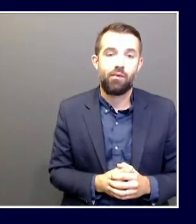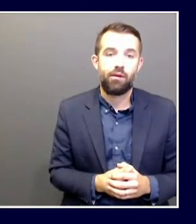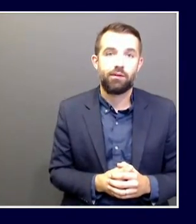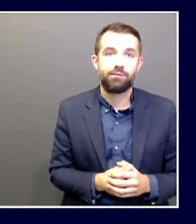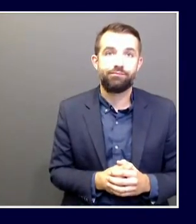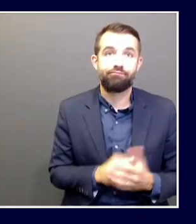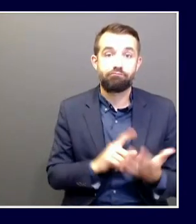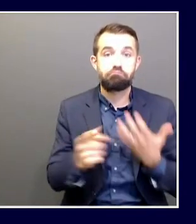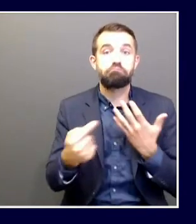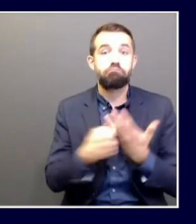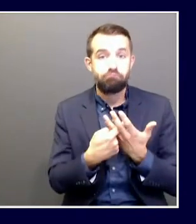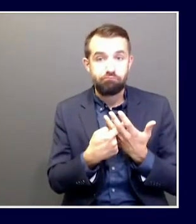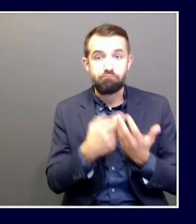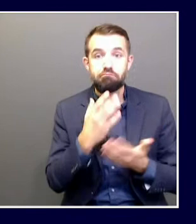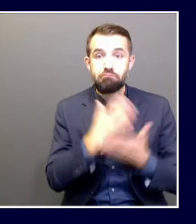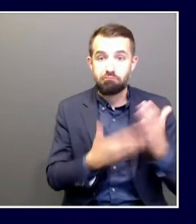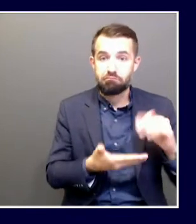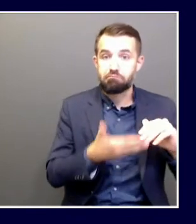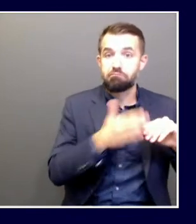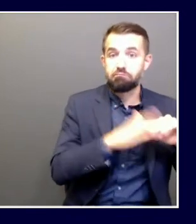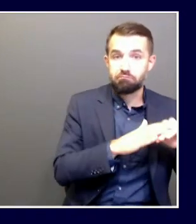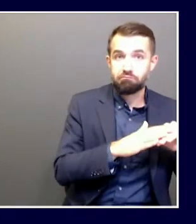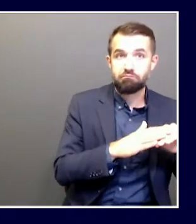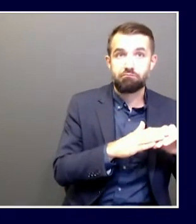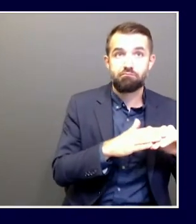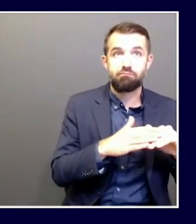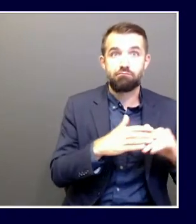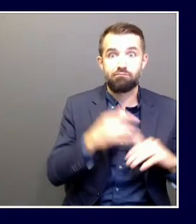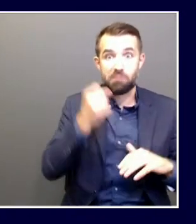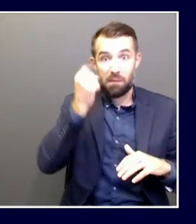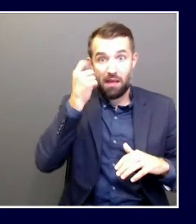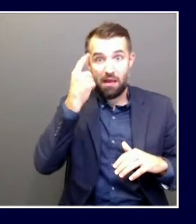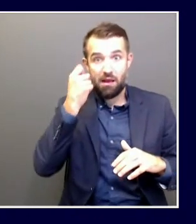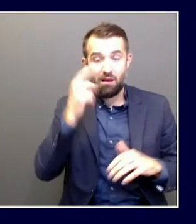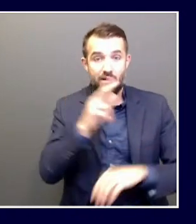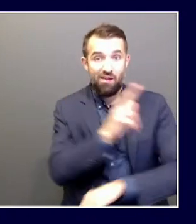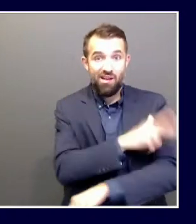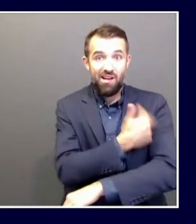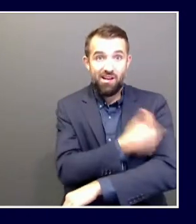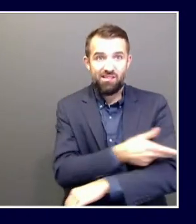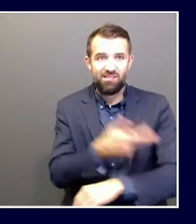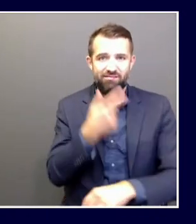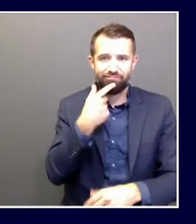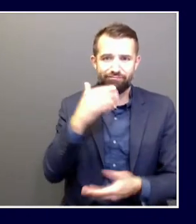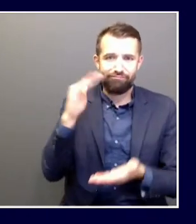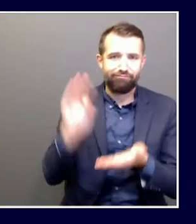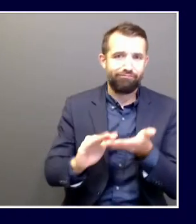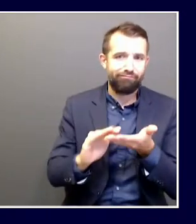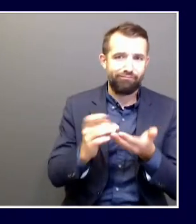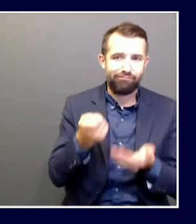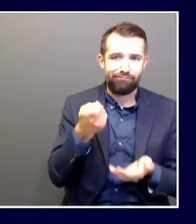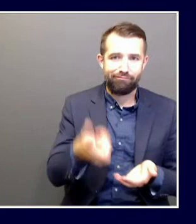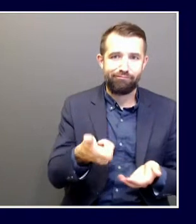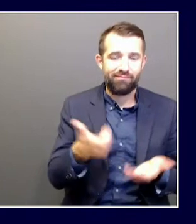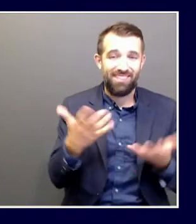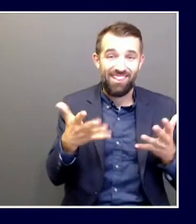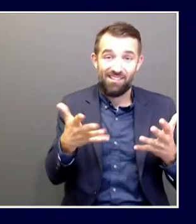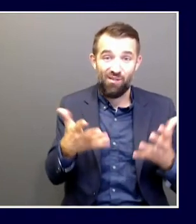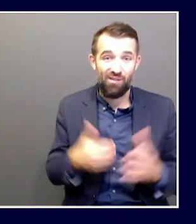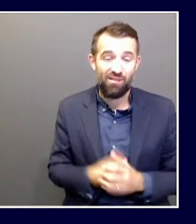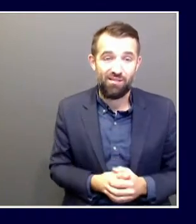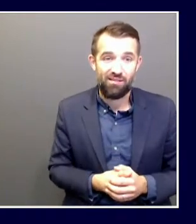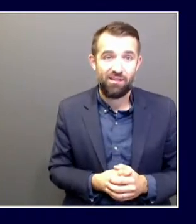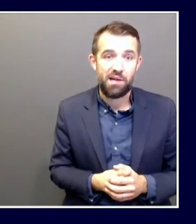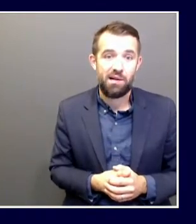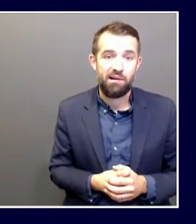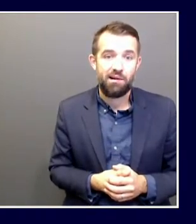Thankfully, not yet a drop off in preventing hospitalizations, but we didn't want to get, the US CDC didn't want it to get to that.